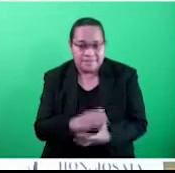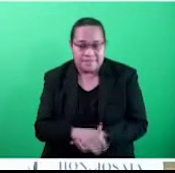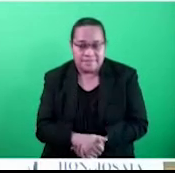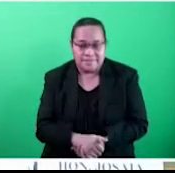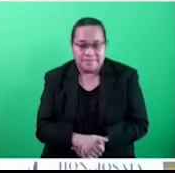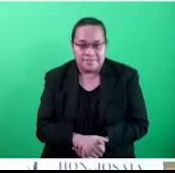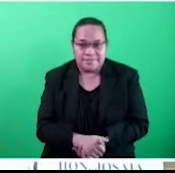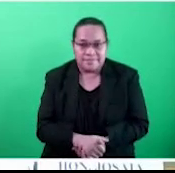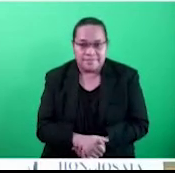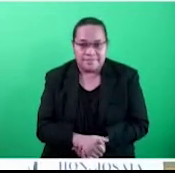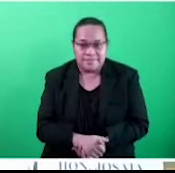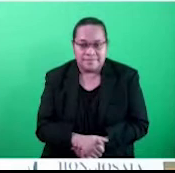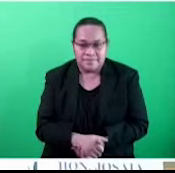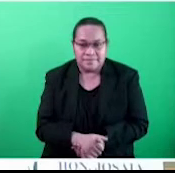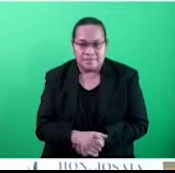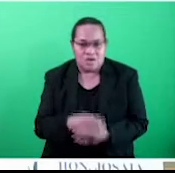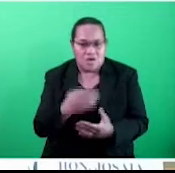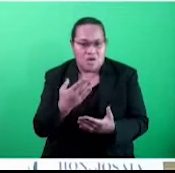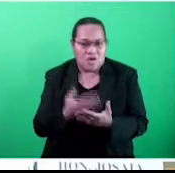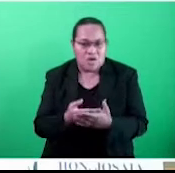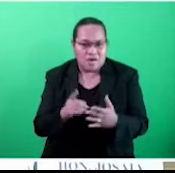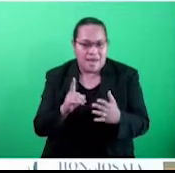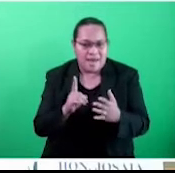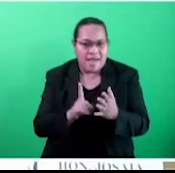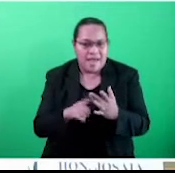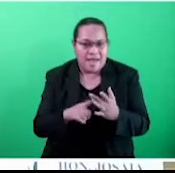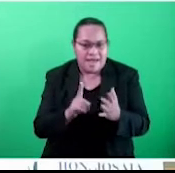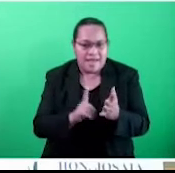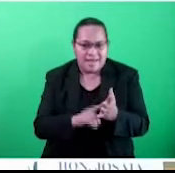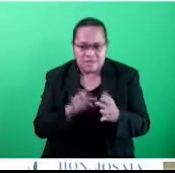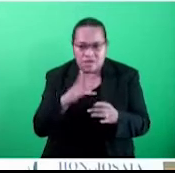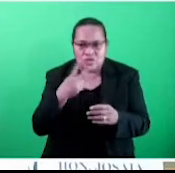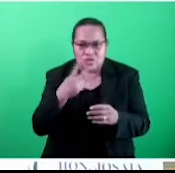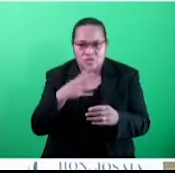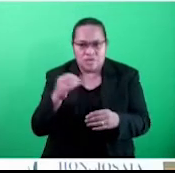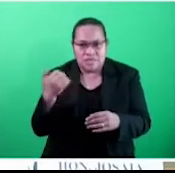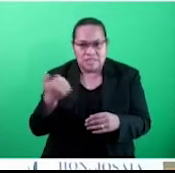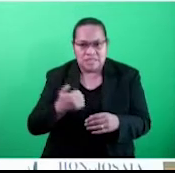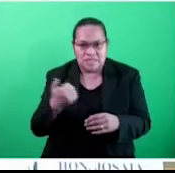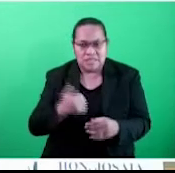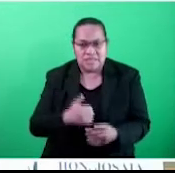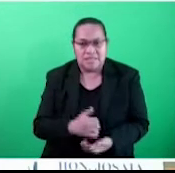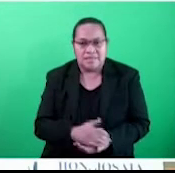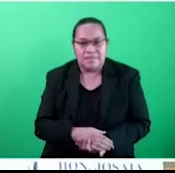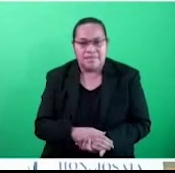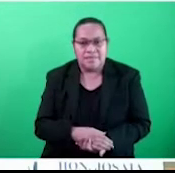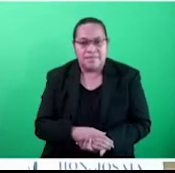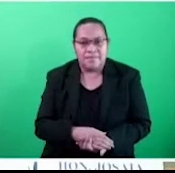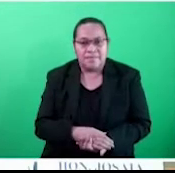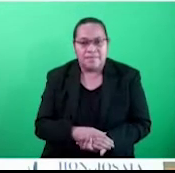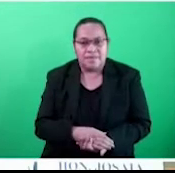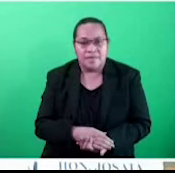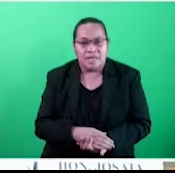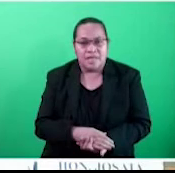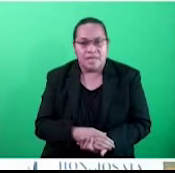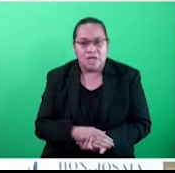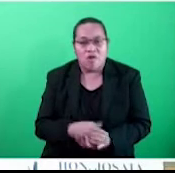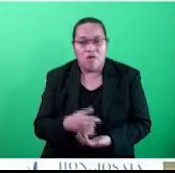on the ILSC annual report of 2016. Mr. Speaker, sir, there